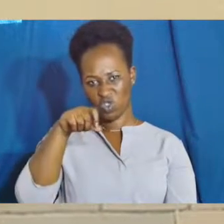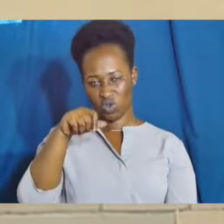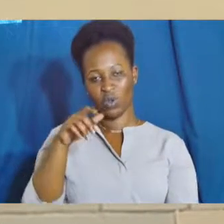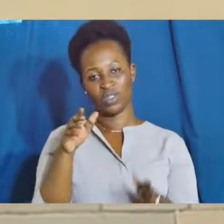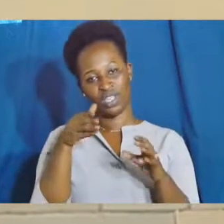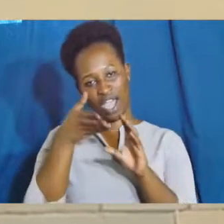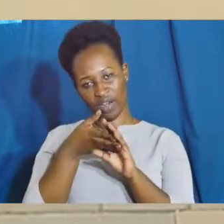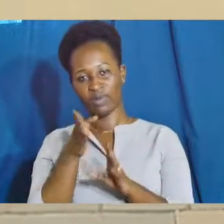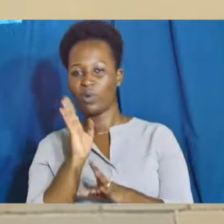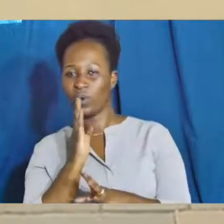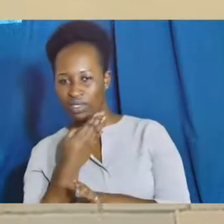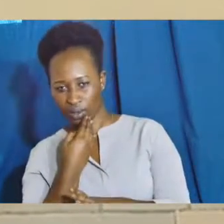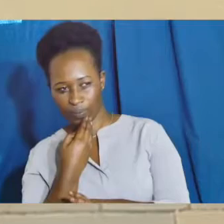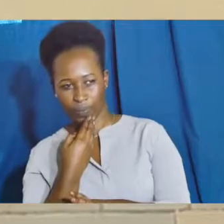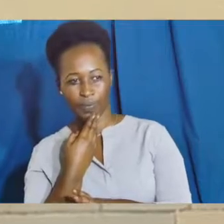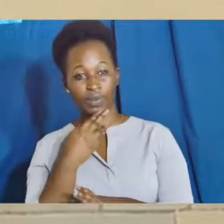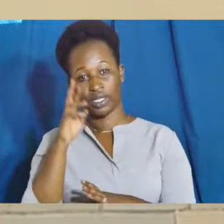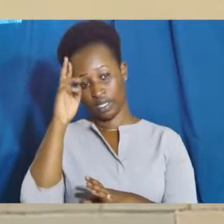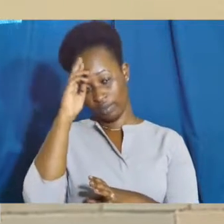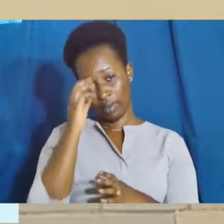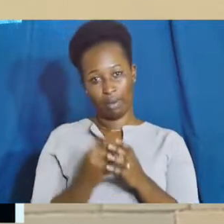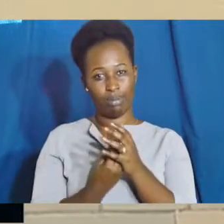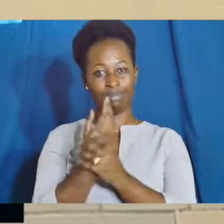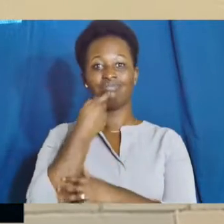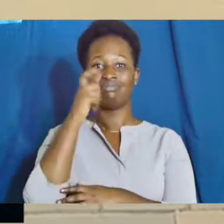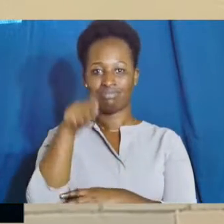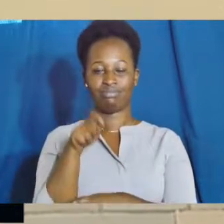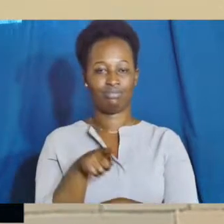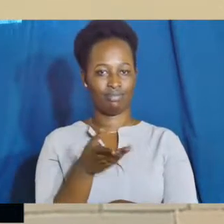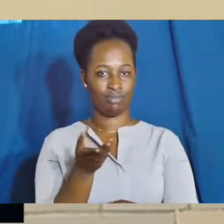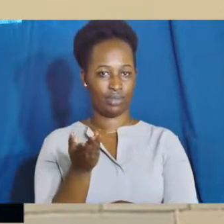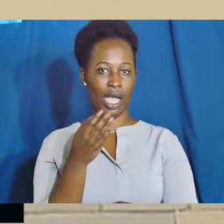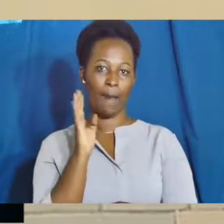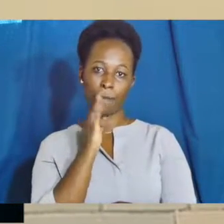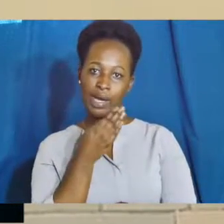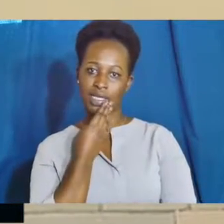water. Remember, plants need them.